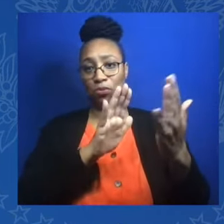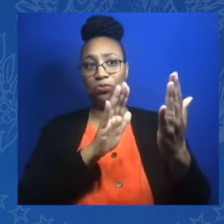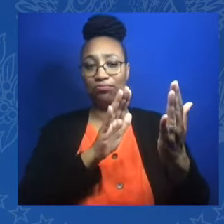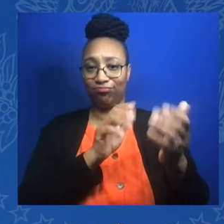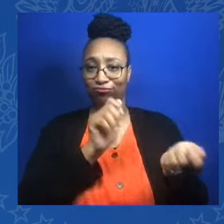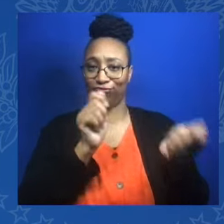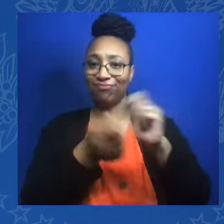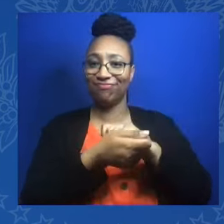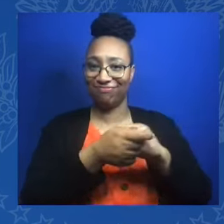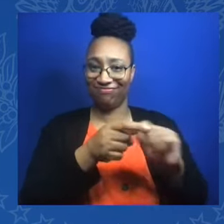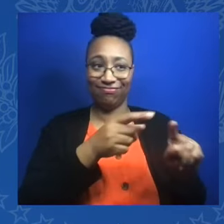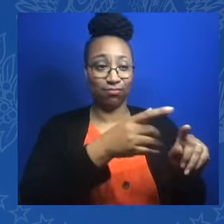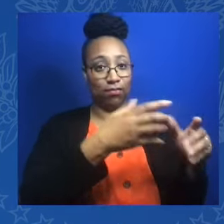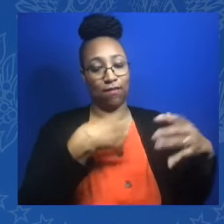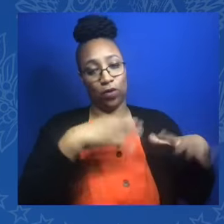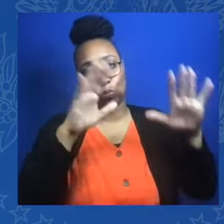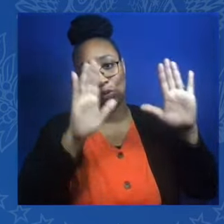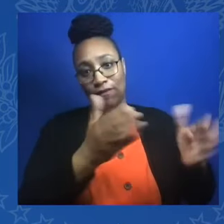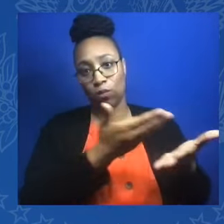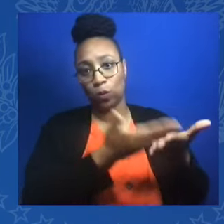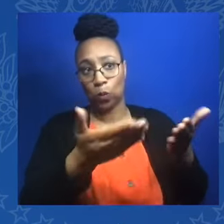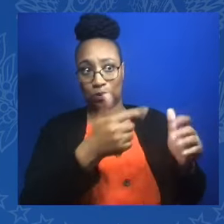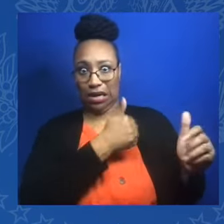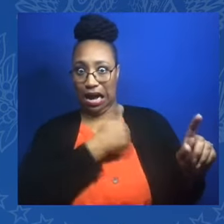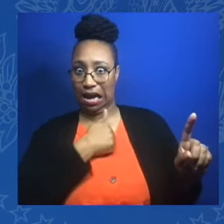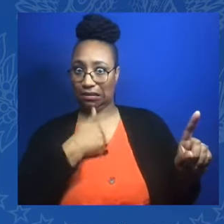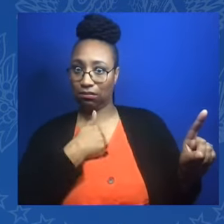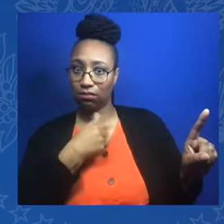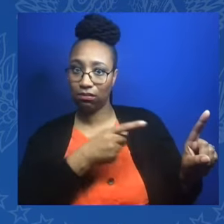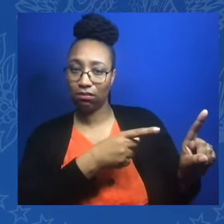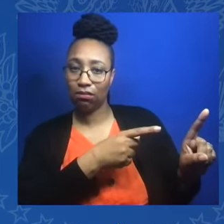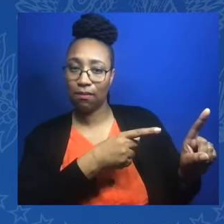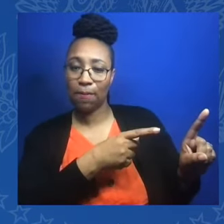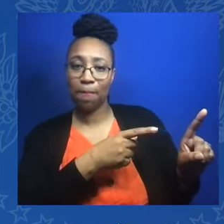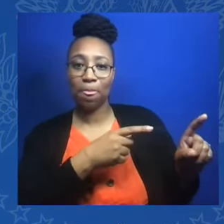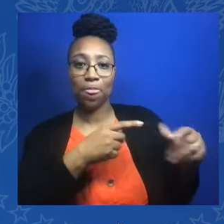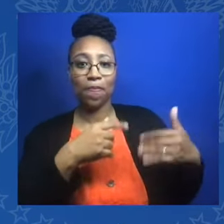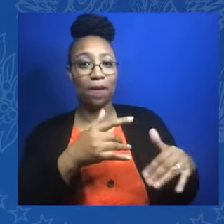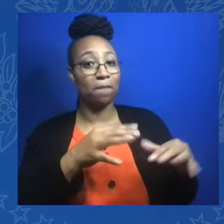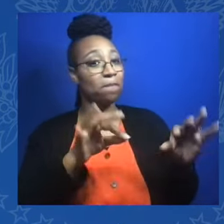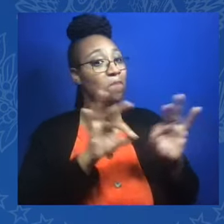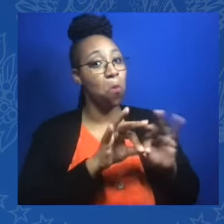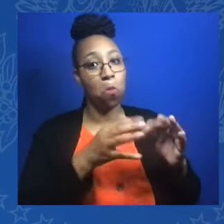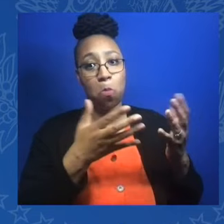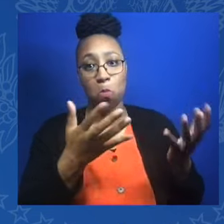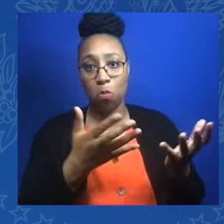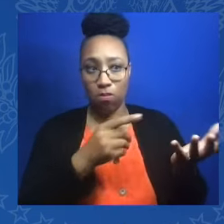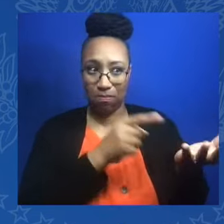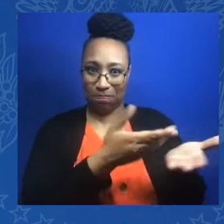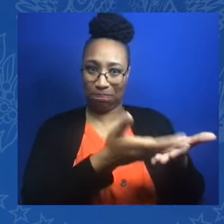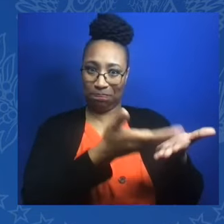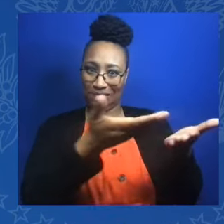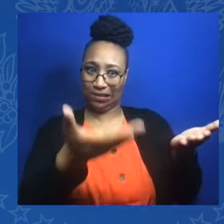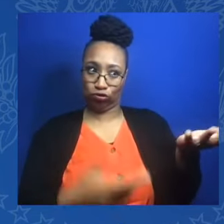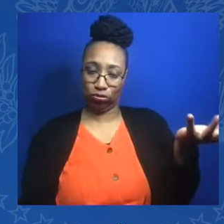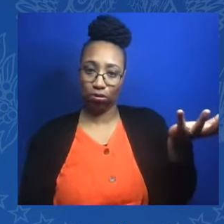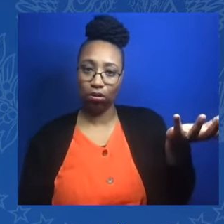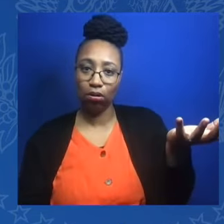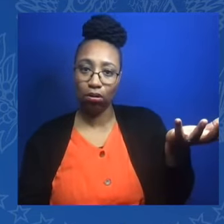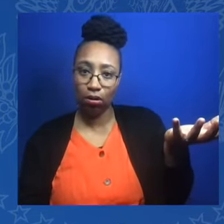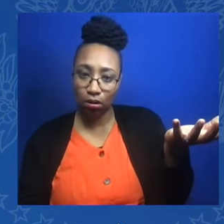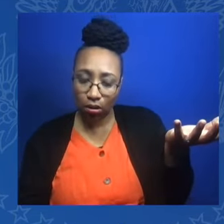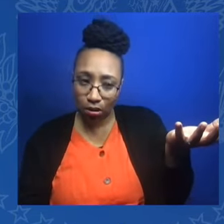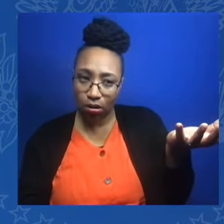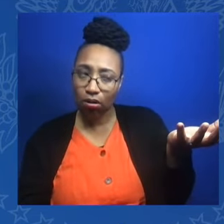critical minerals that are essential for our clean energy future, for the world's clean energy future. And I believe we have an